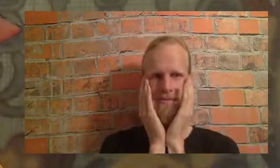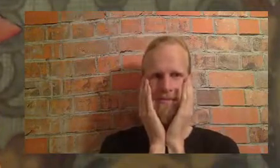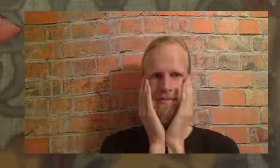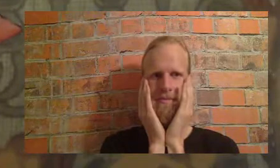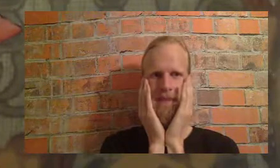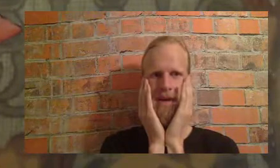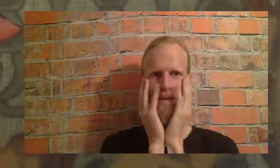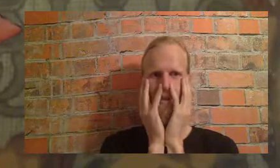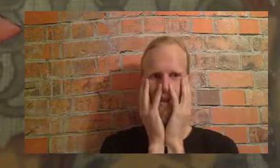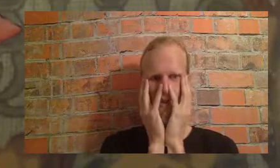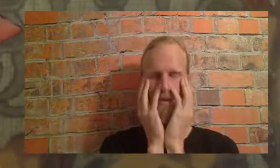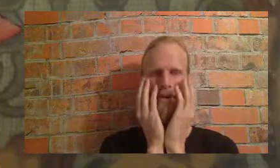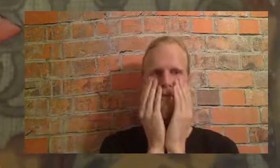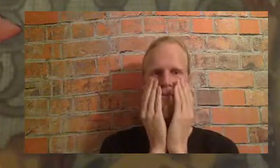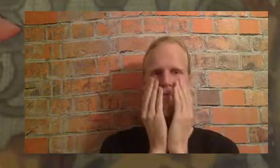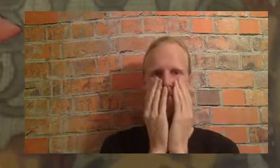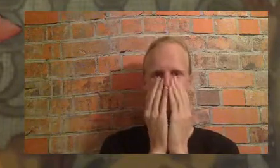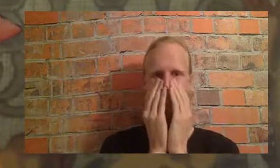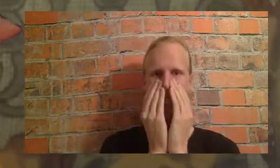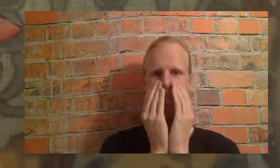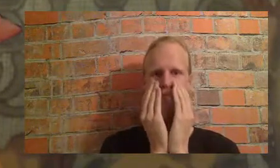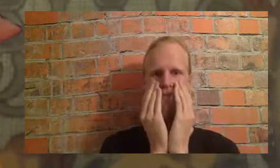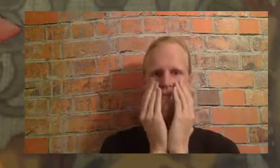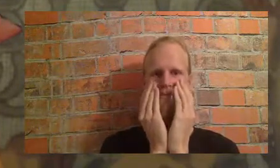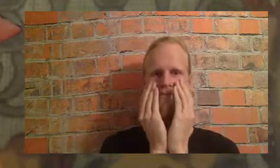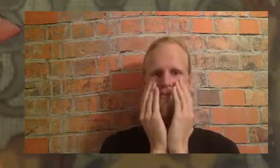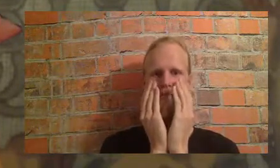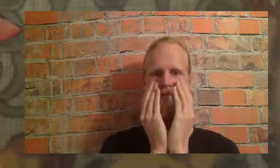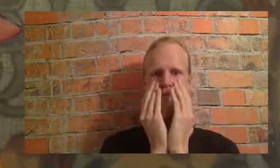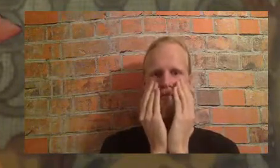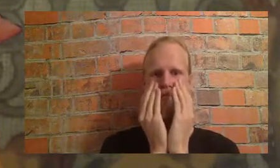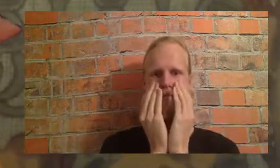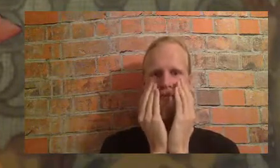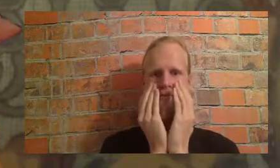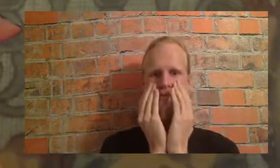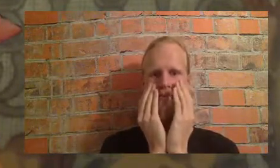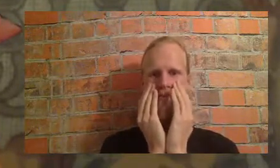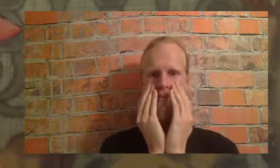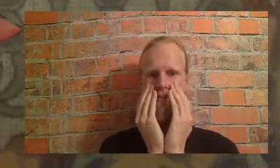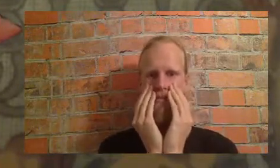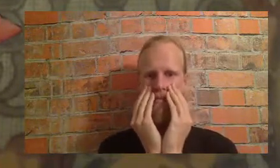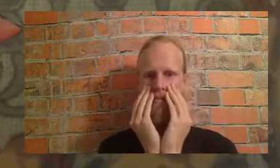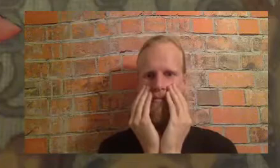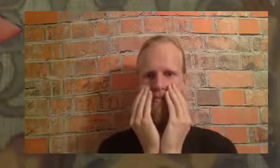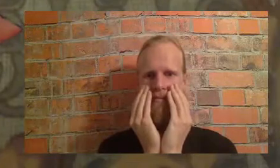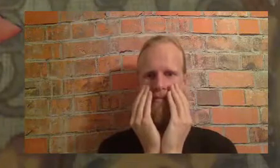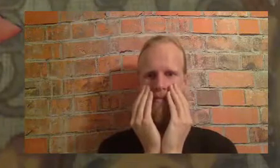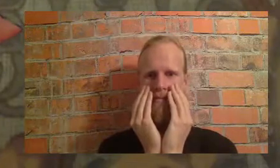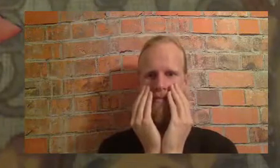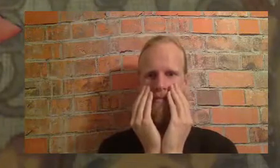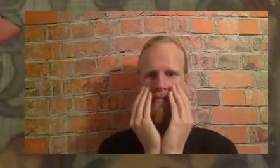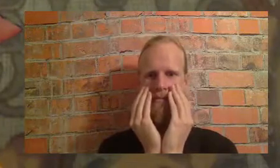Tapping the cheeks. This issue is taking a lot of my energy.